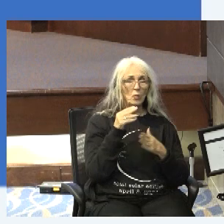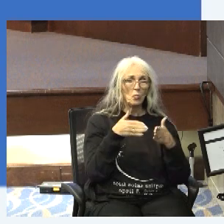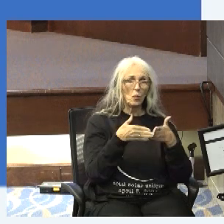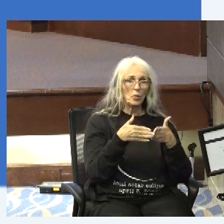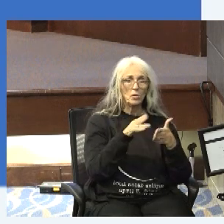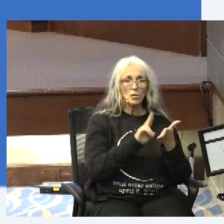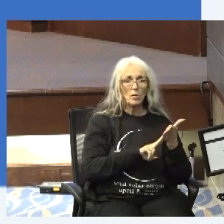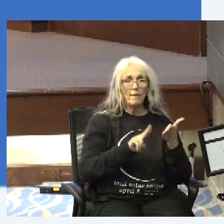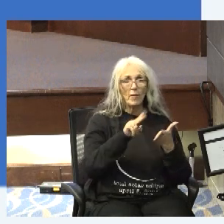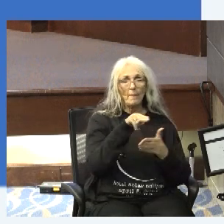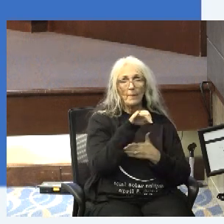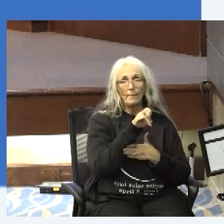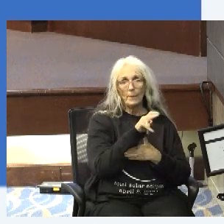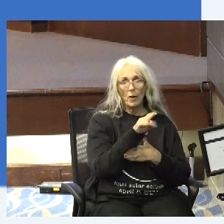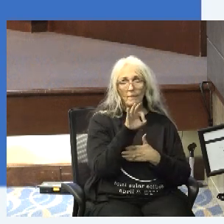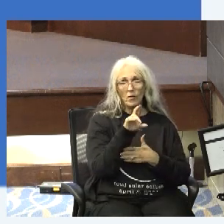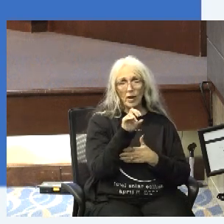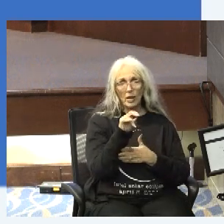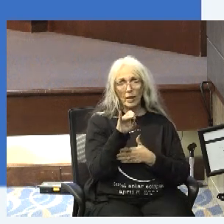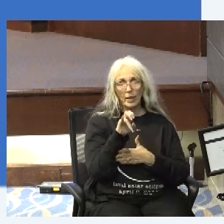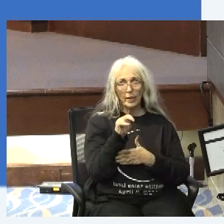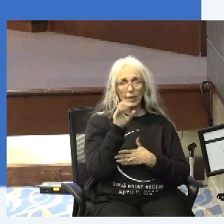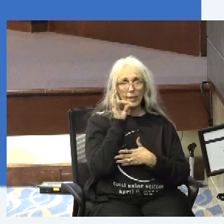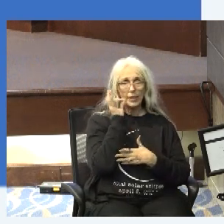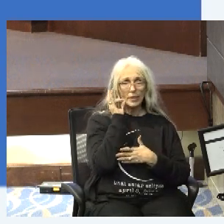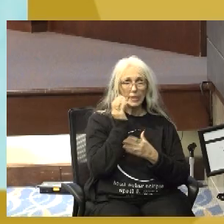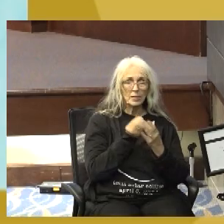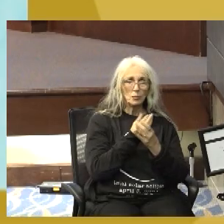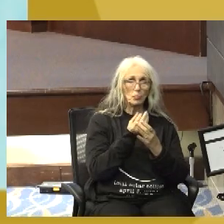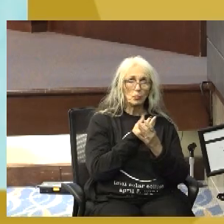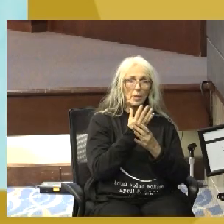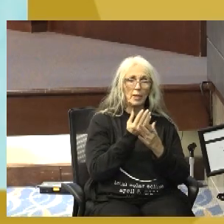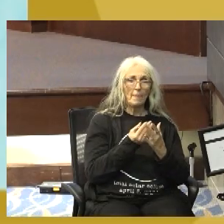of University Parks and Franklin at Indian Spring Park.